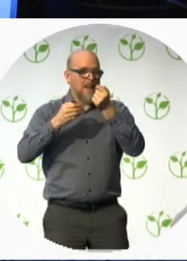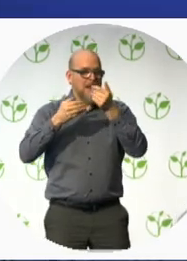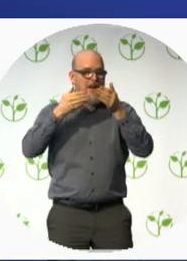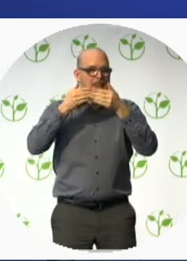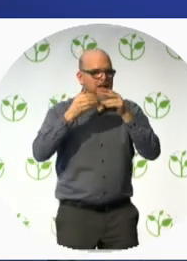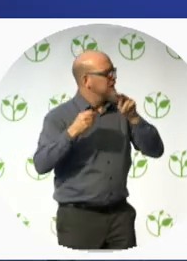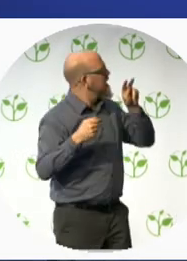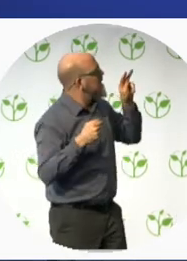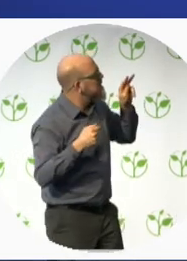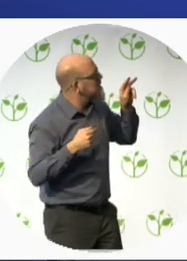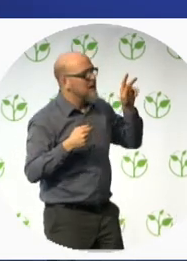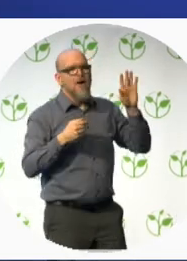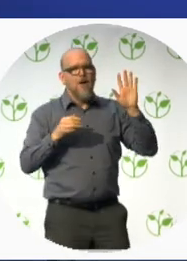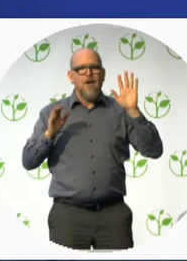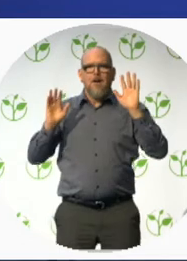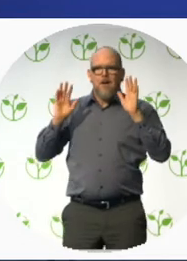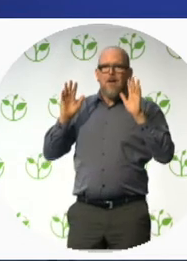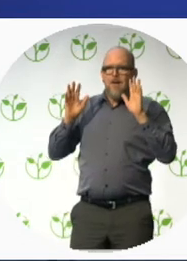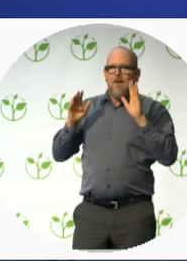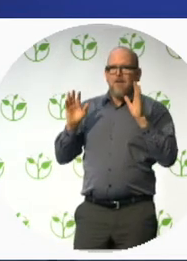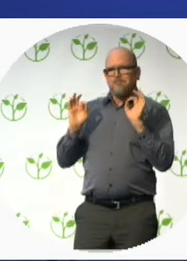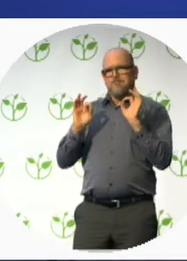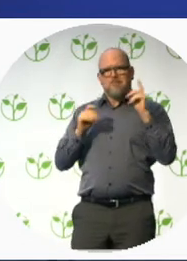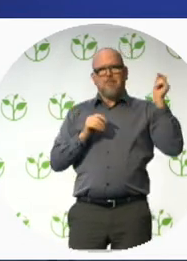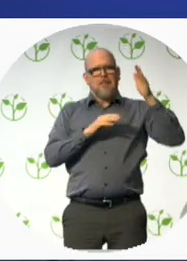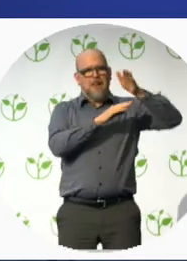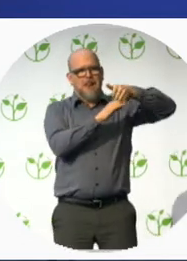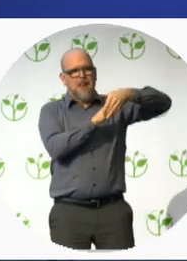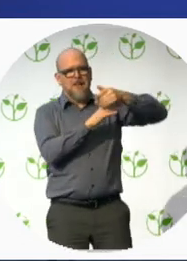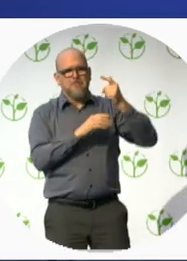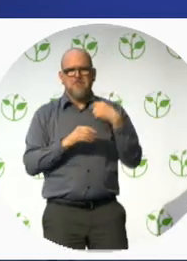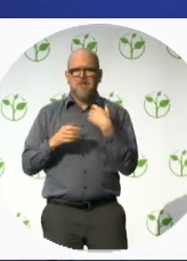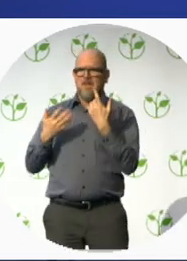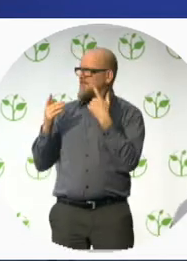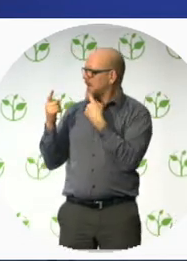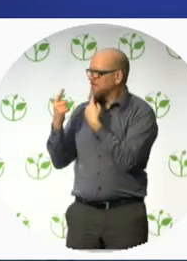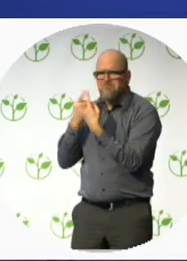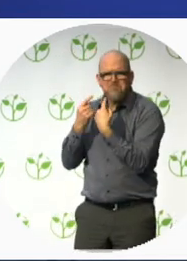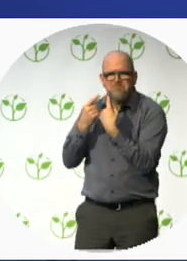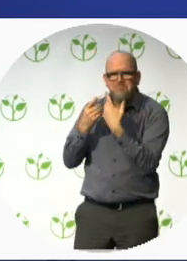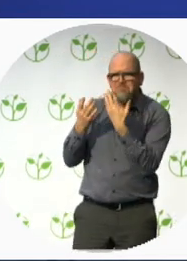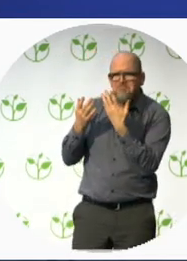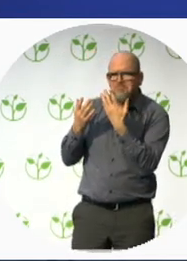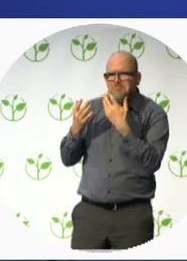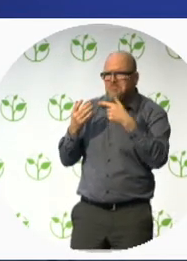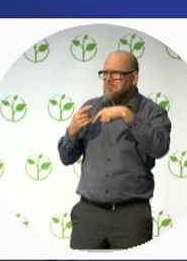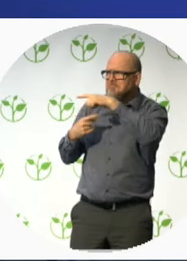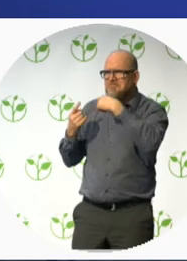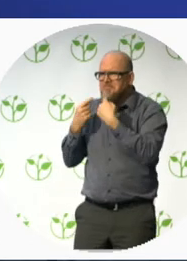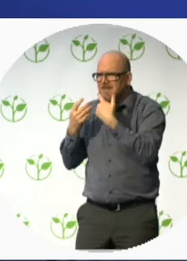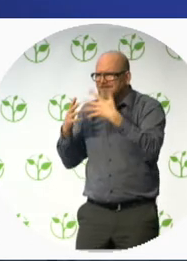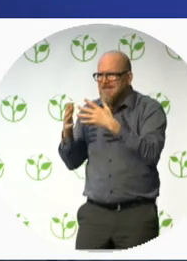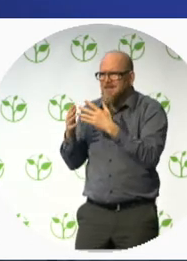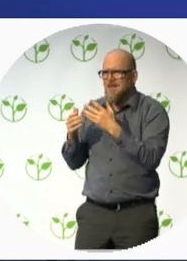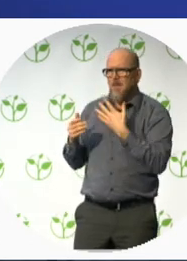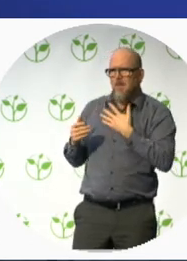I had been talking with some of our panelists earlier, and there are just a couple of things that I wanted to chat